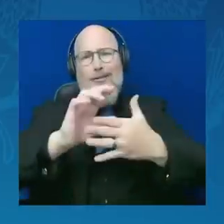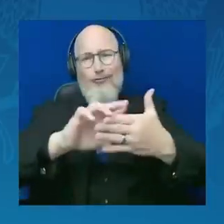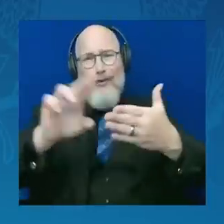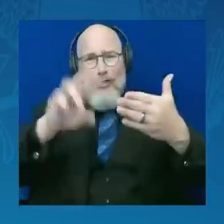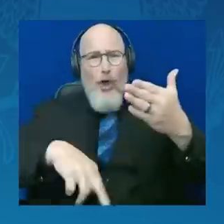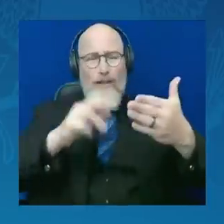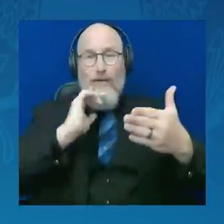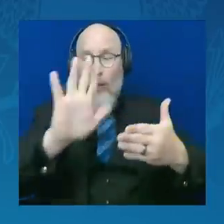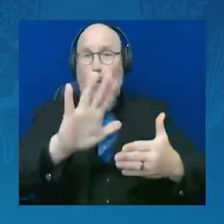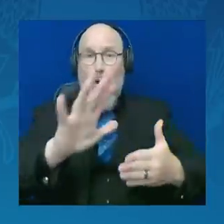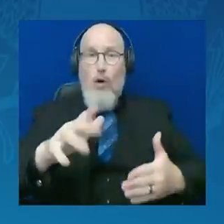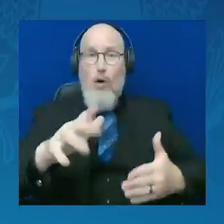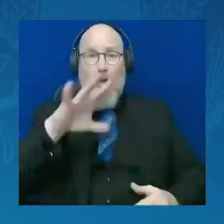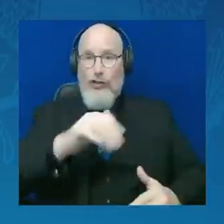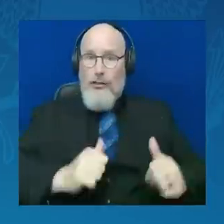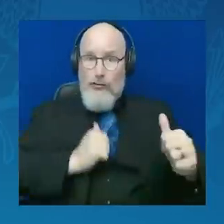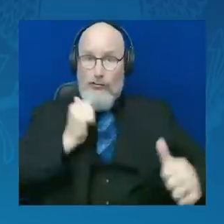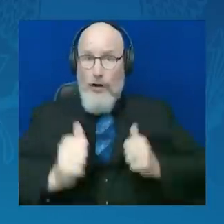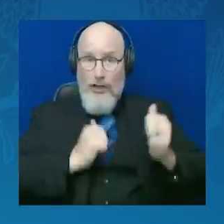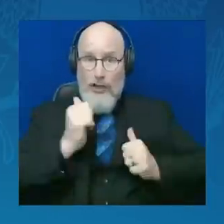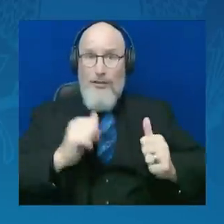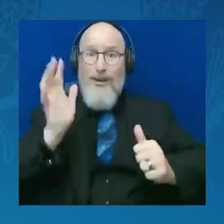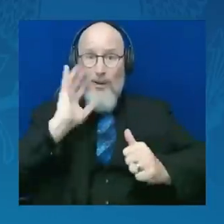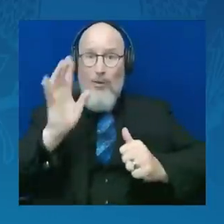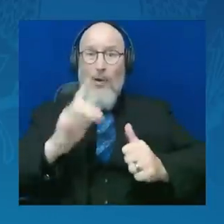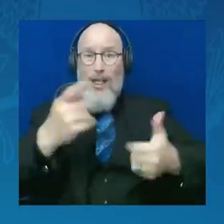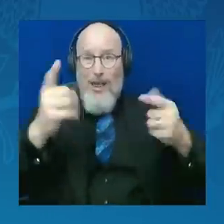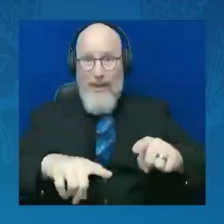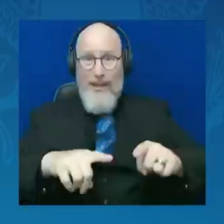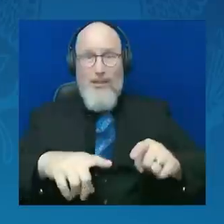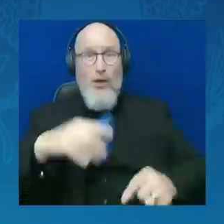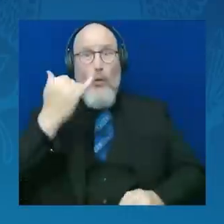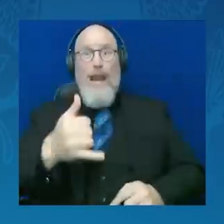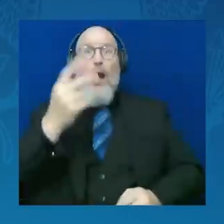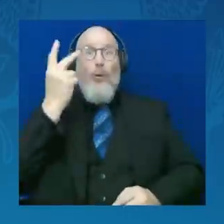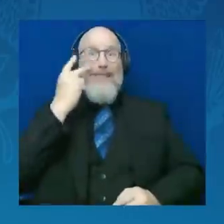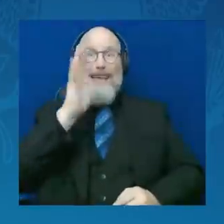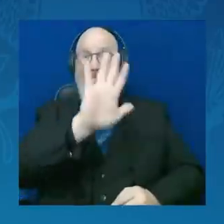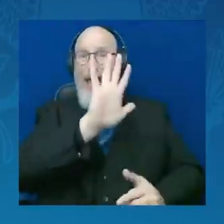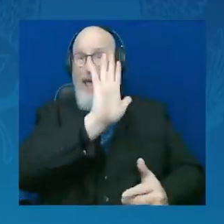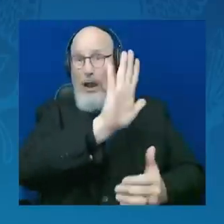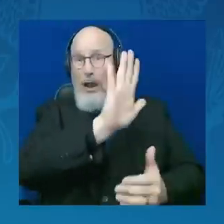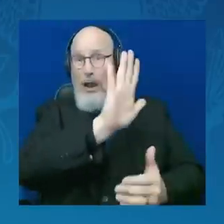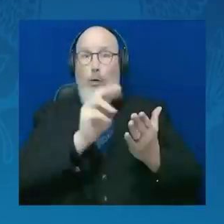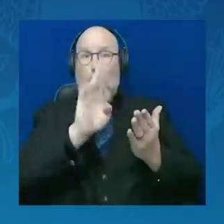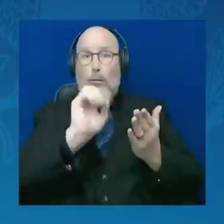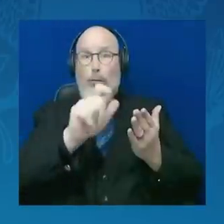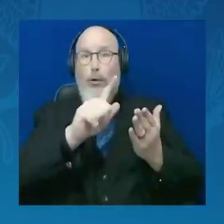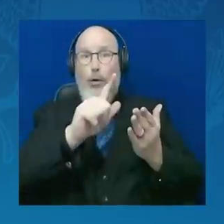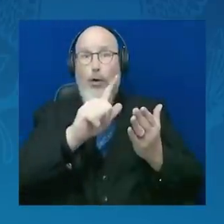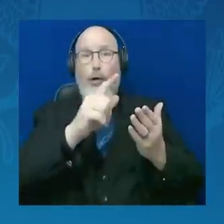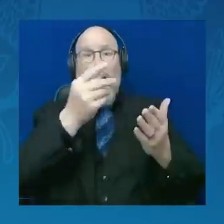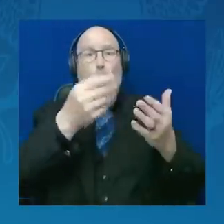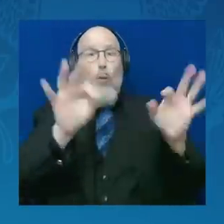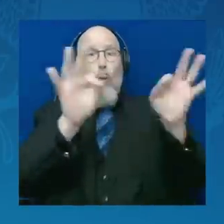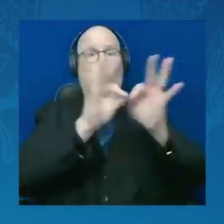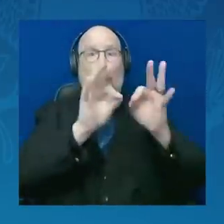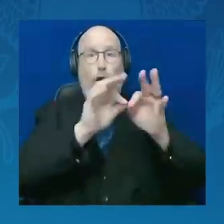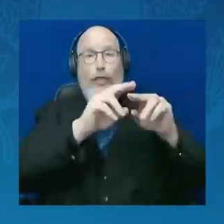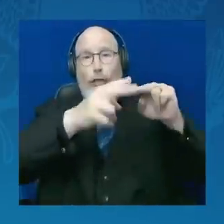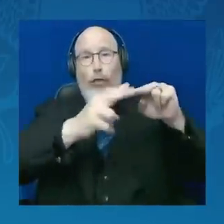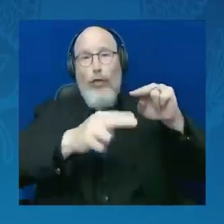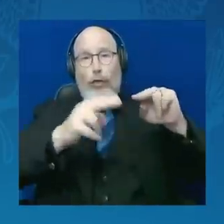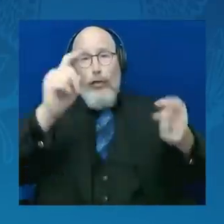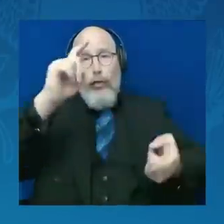now seen a free fall of the ruble, to the point that we have now seen that